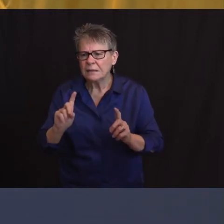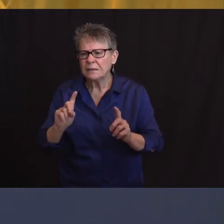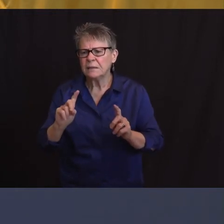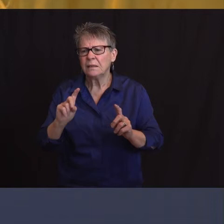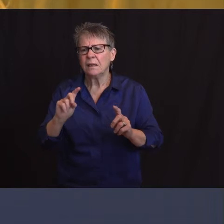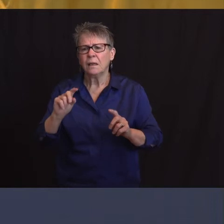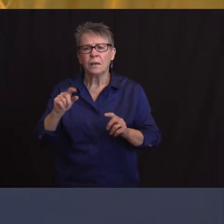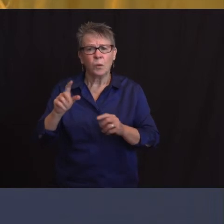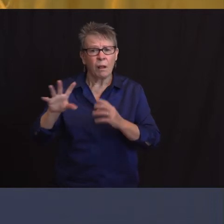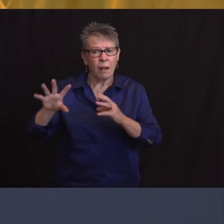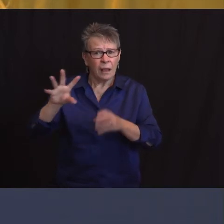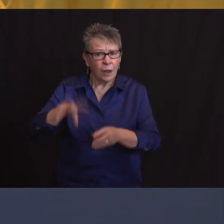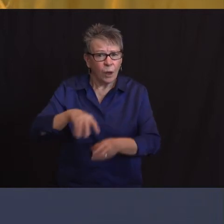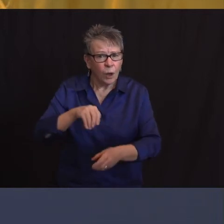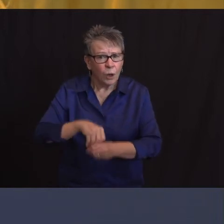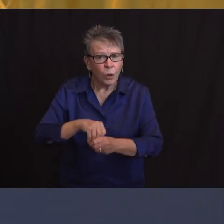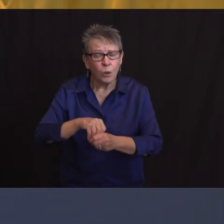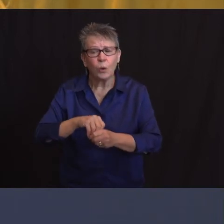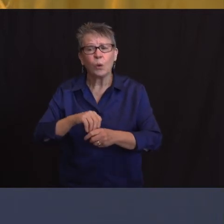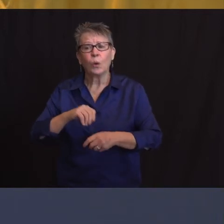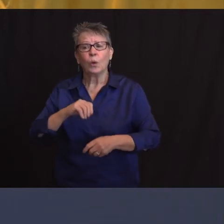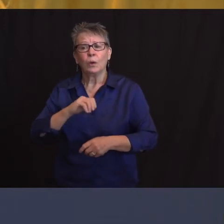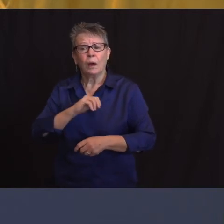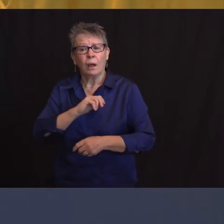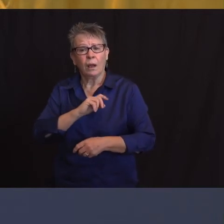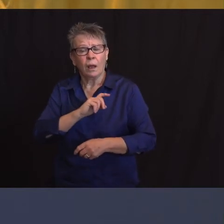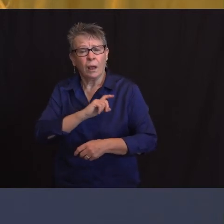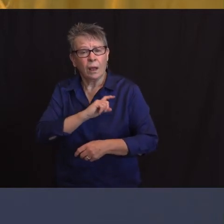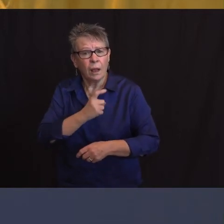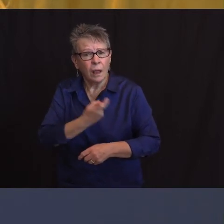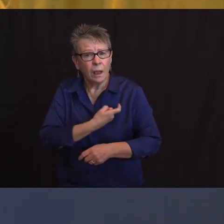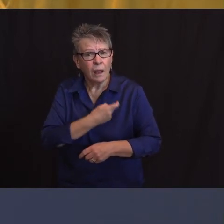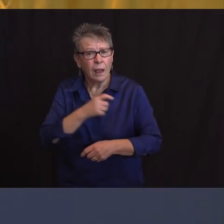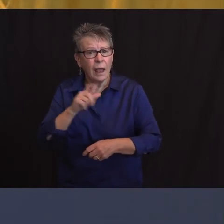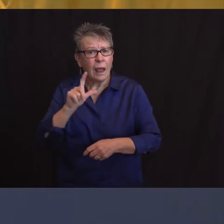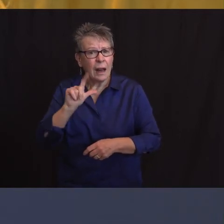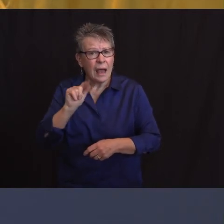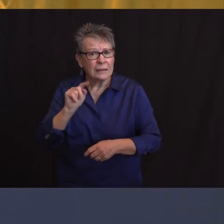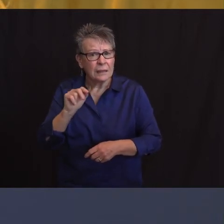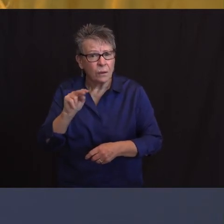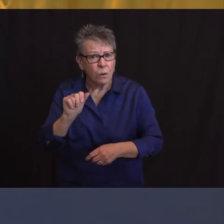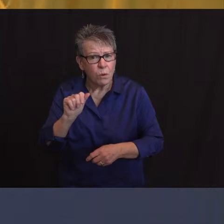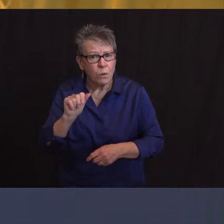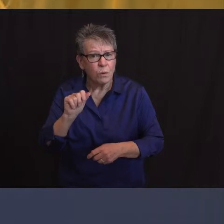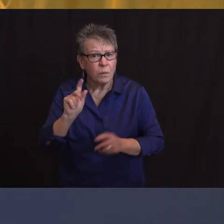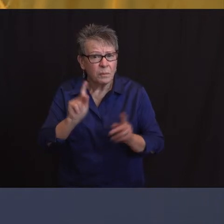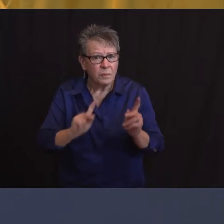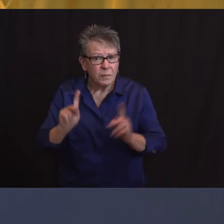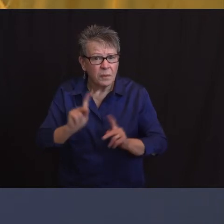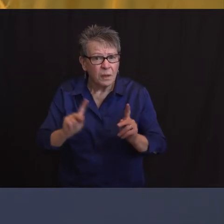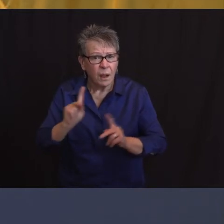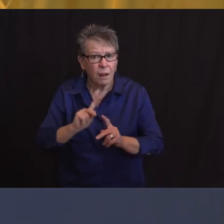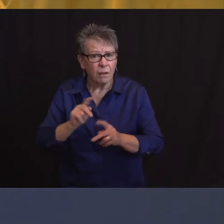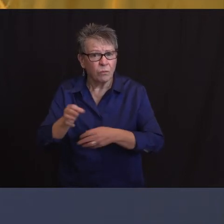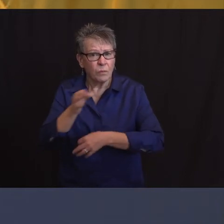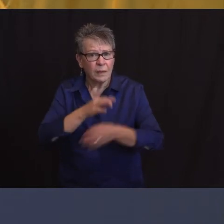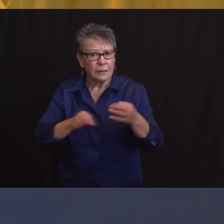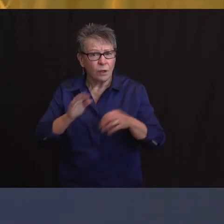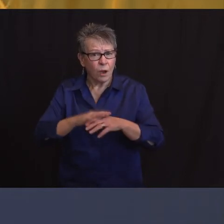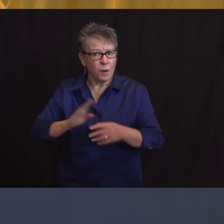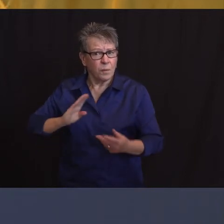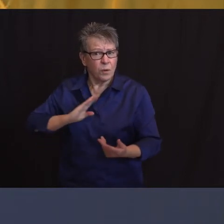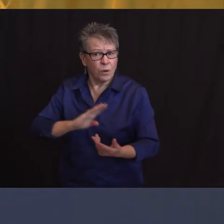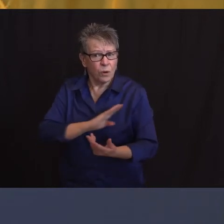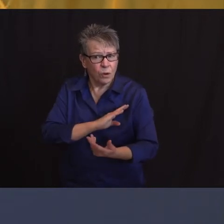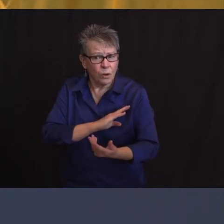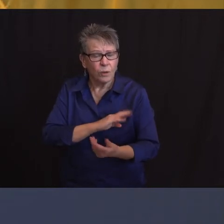Latino community who may be concerned about this move? Maybe somebody can answer about the call center with Extend.